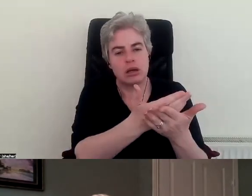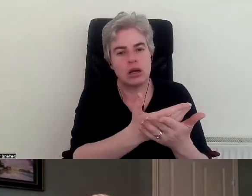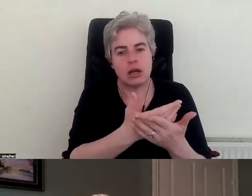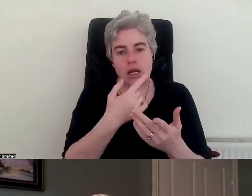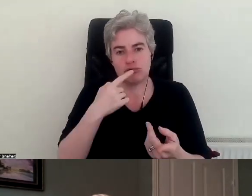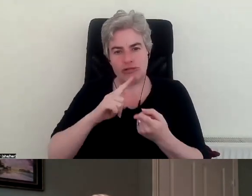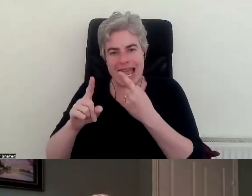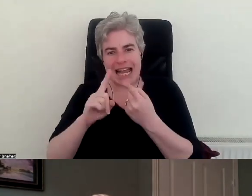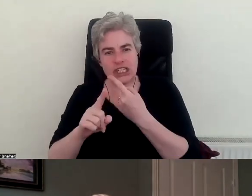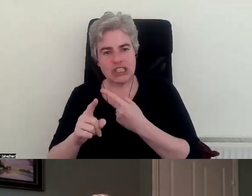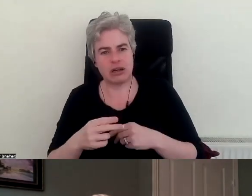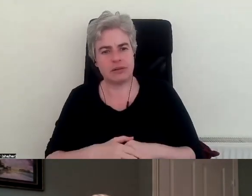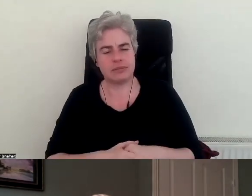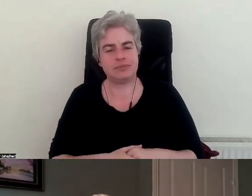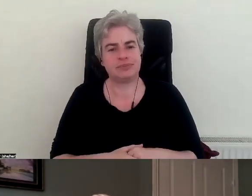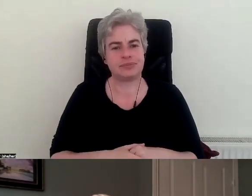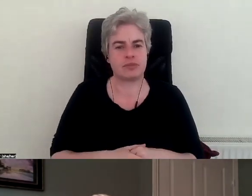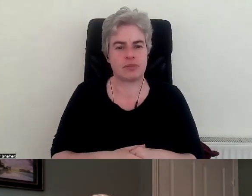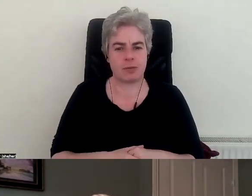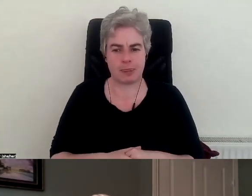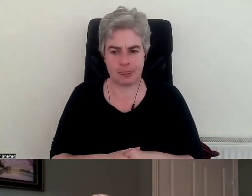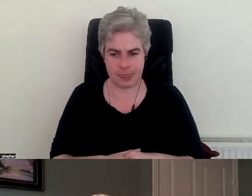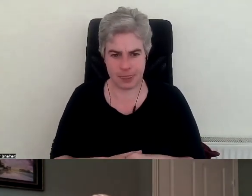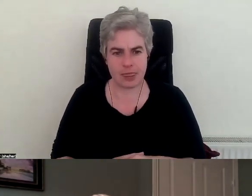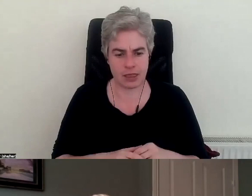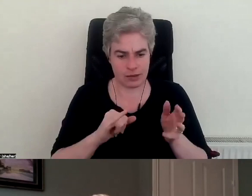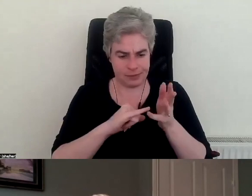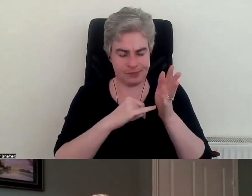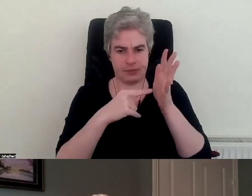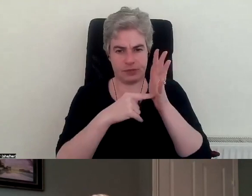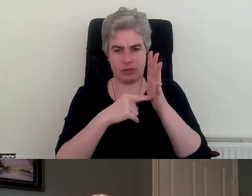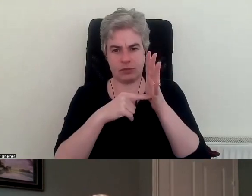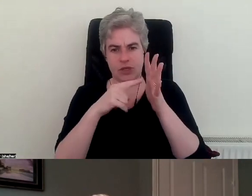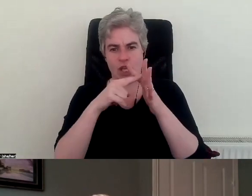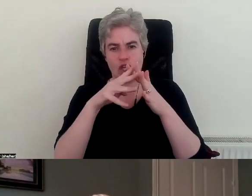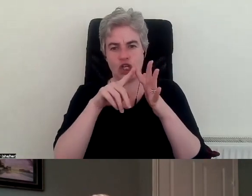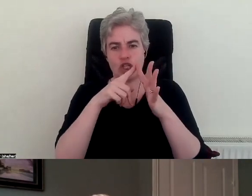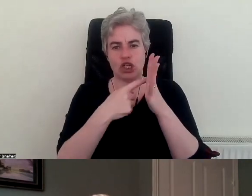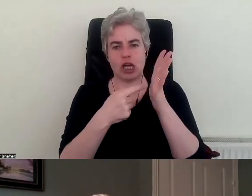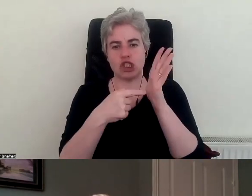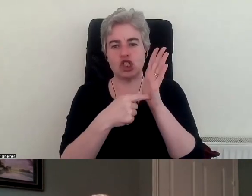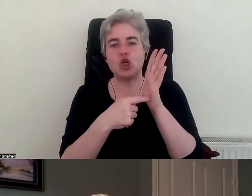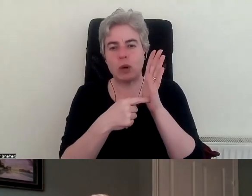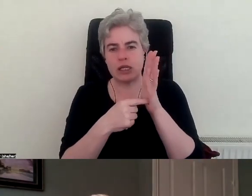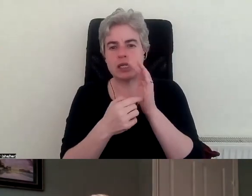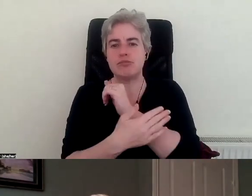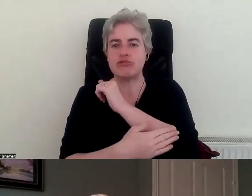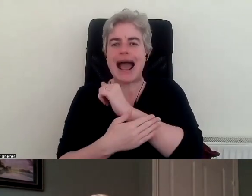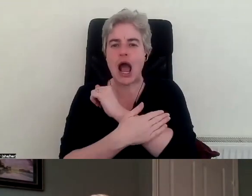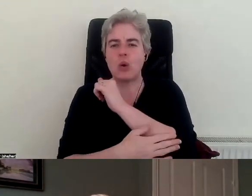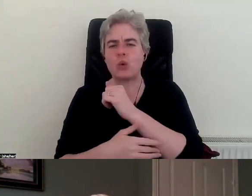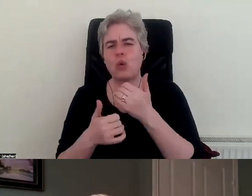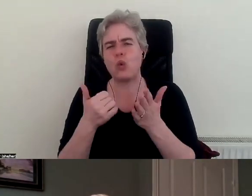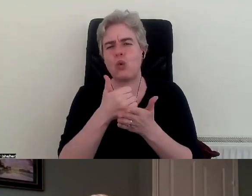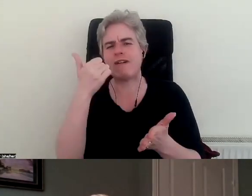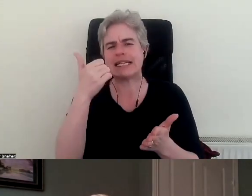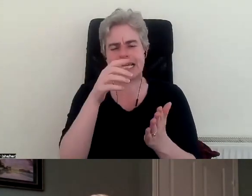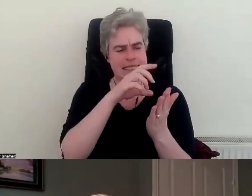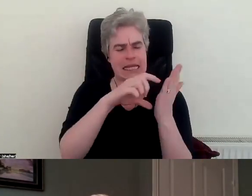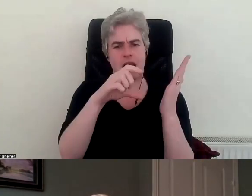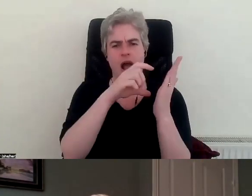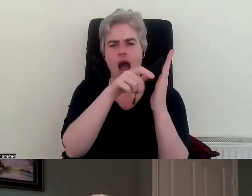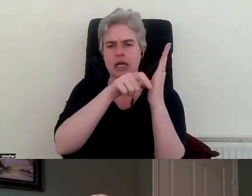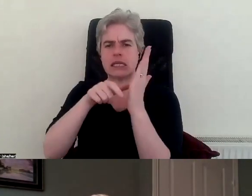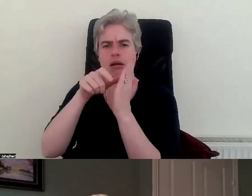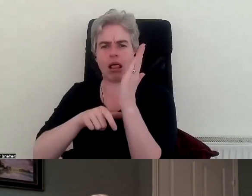reaction, and if I can point out, Stuart Brown has written a fantastic article on looking at some